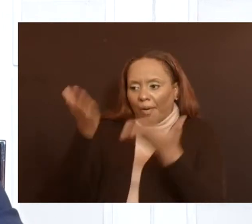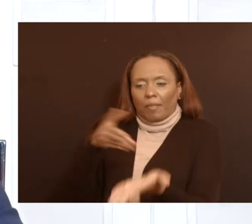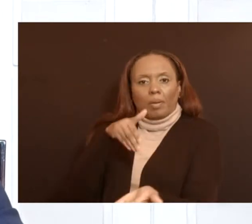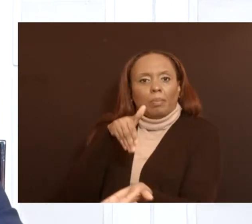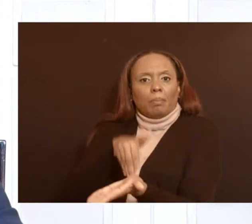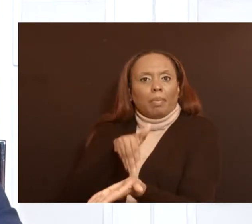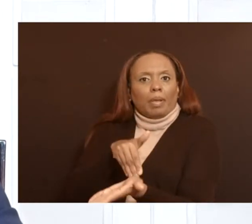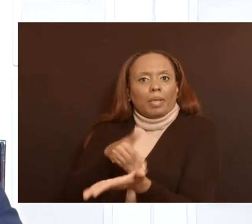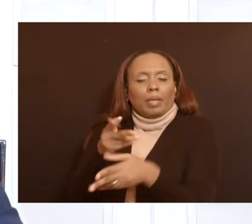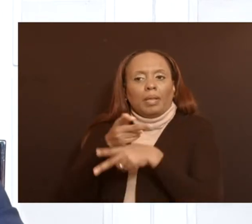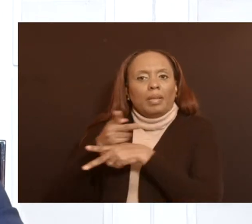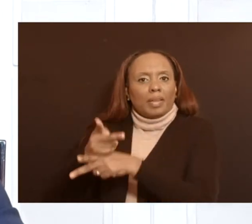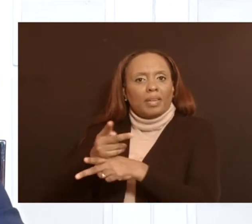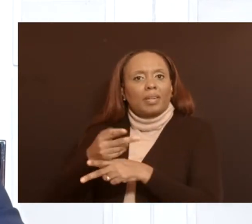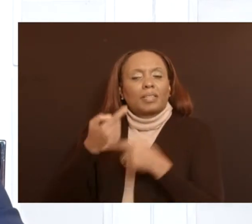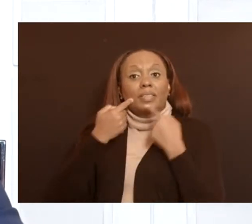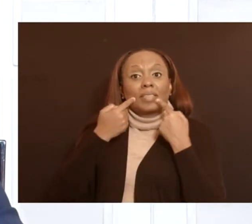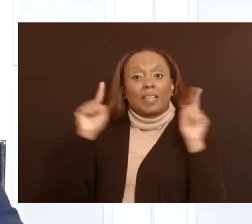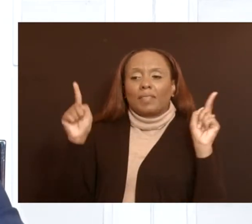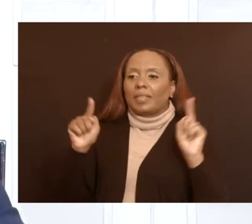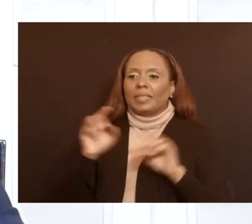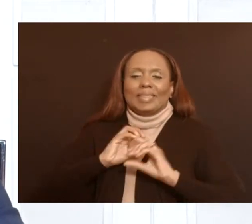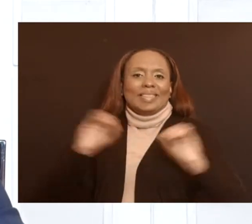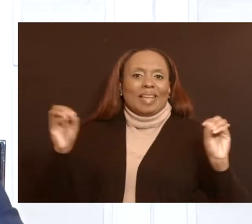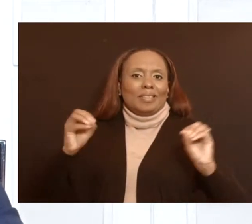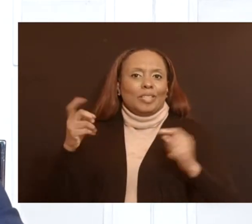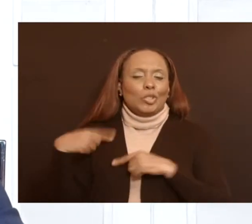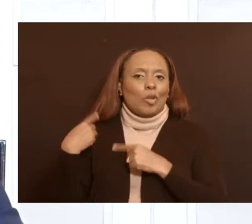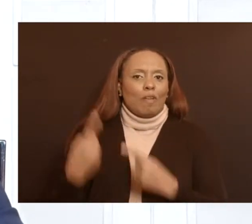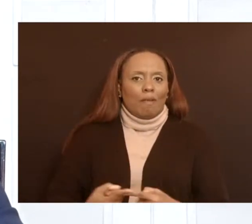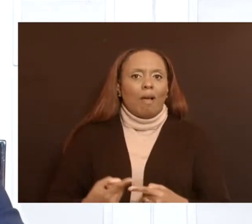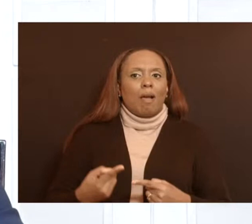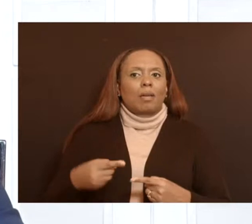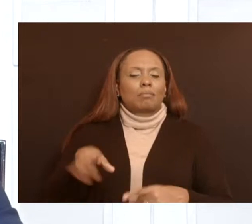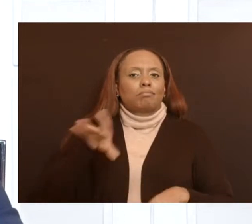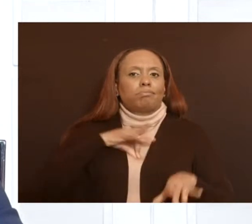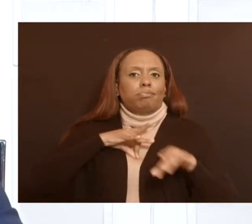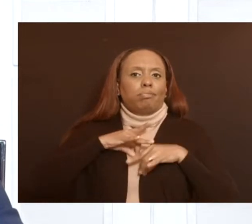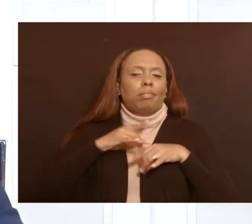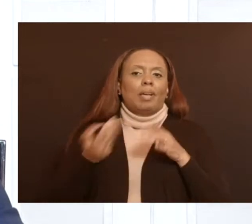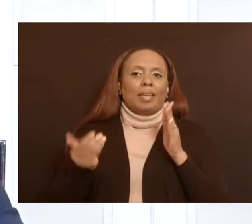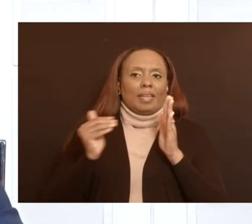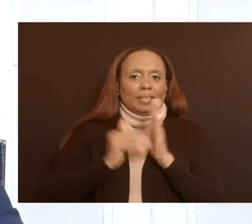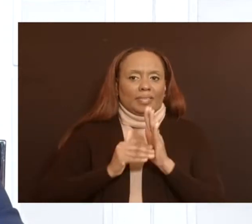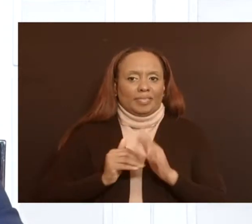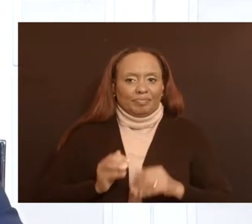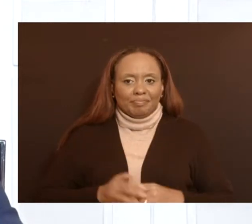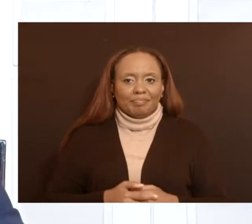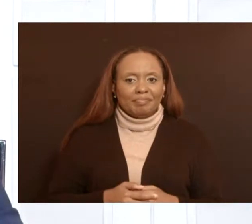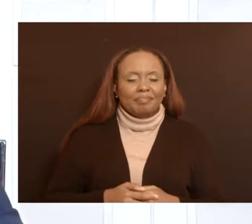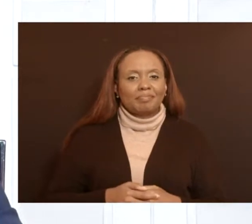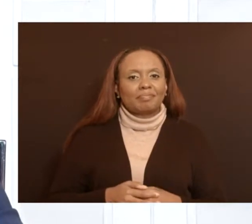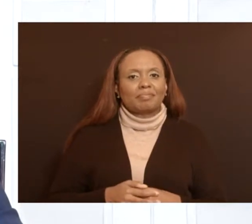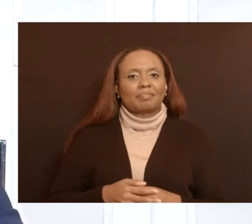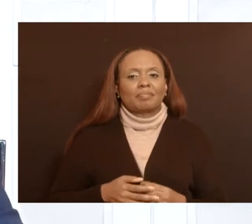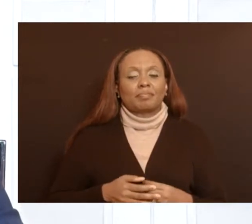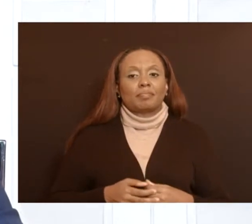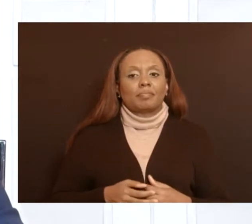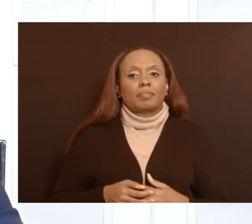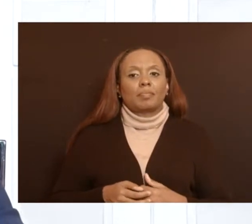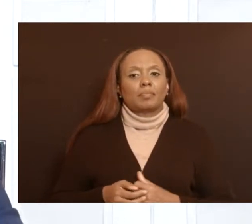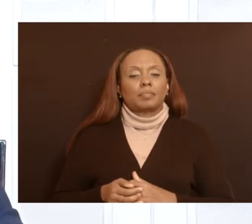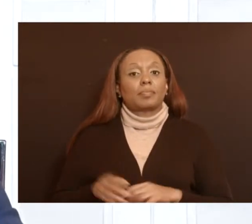for successfully. But again, I have to stay on this particular point, is that because you are